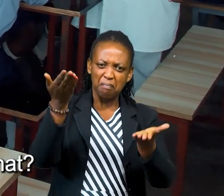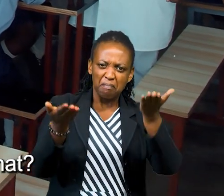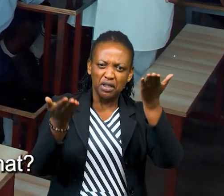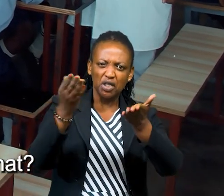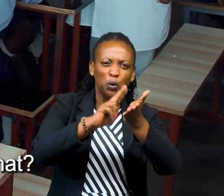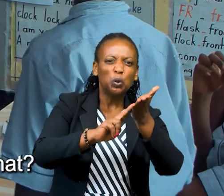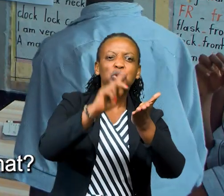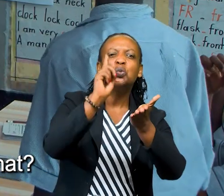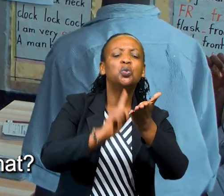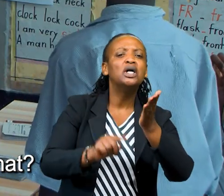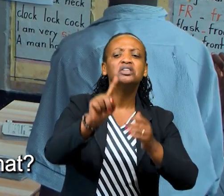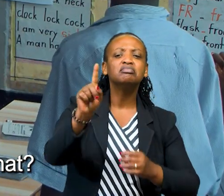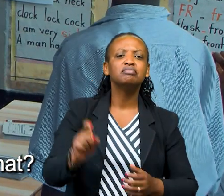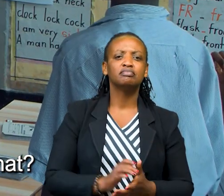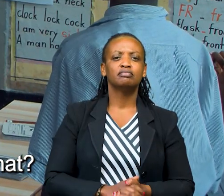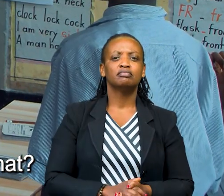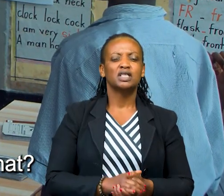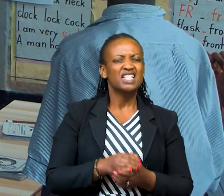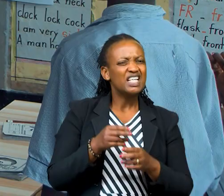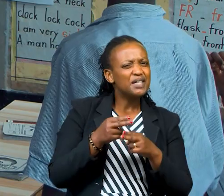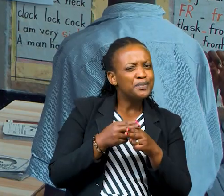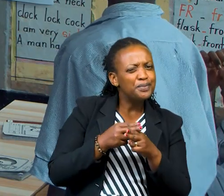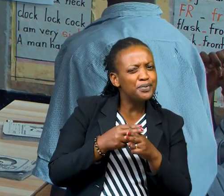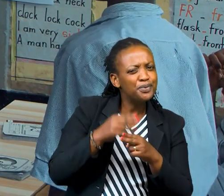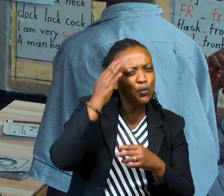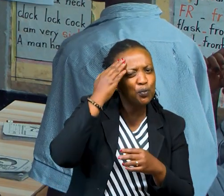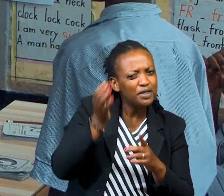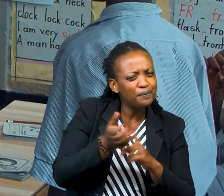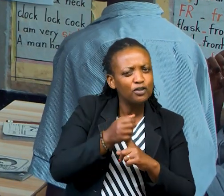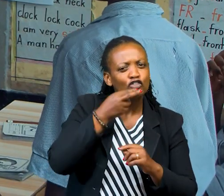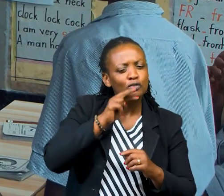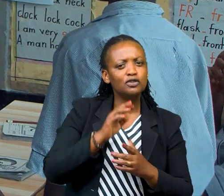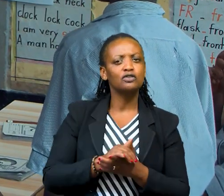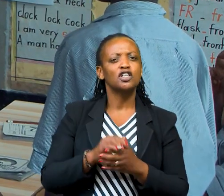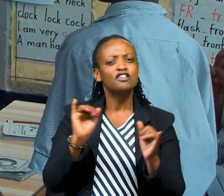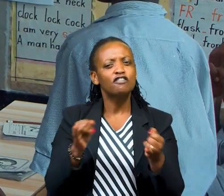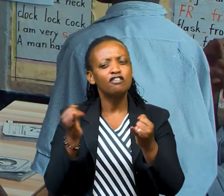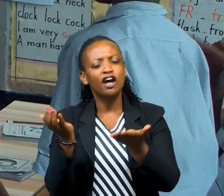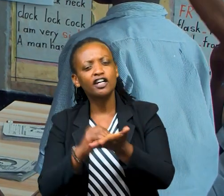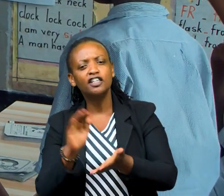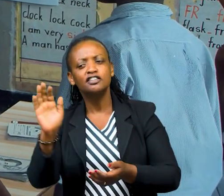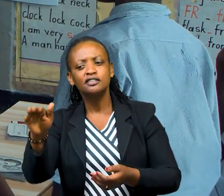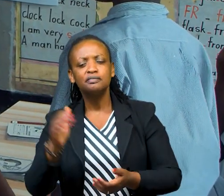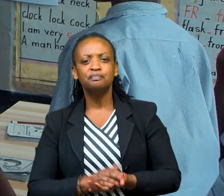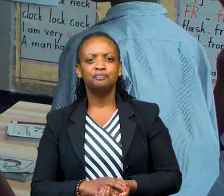length measurement in what? Using what? You're almost there, you're almost there. Try it out.